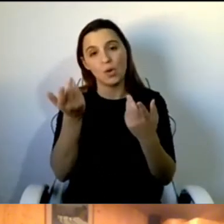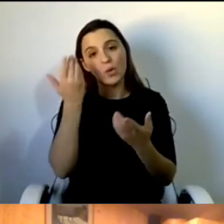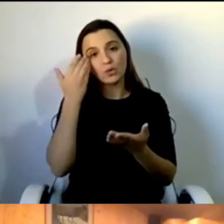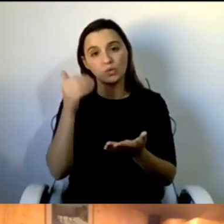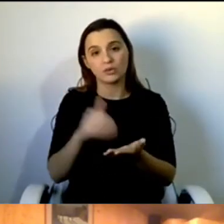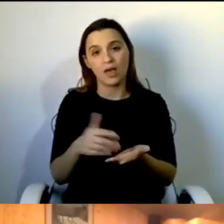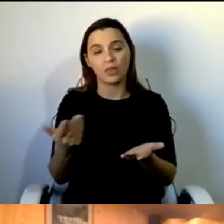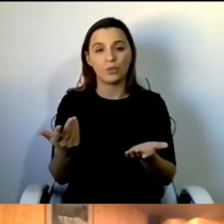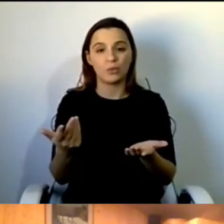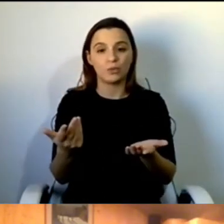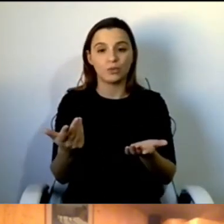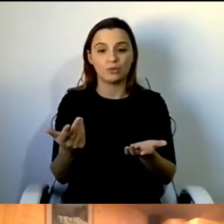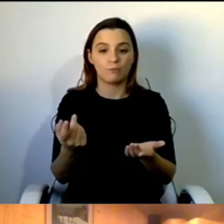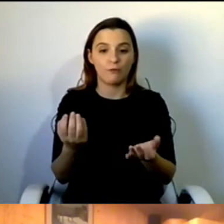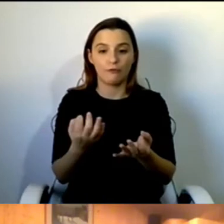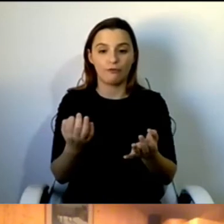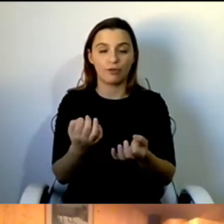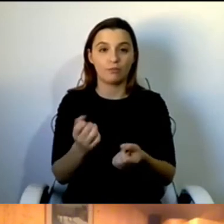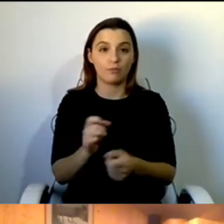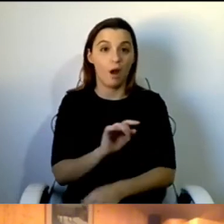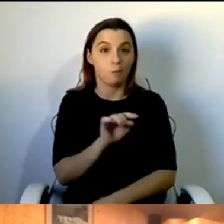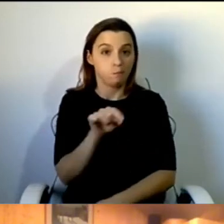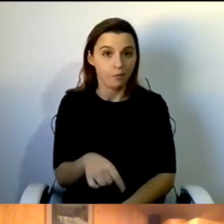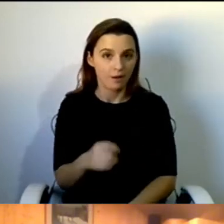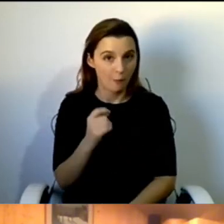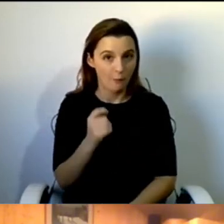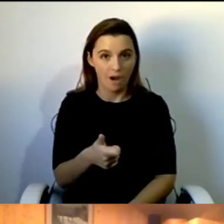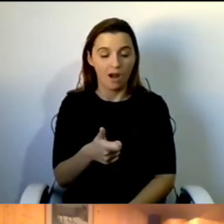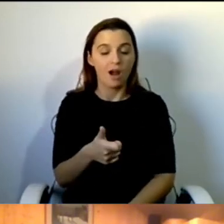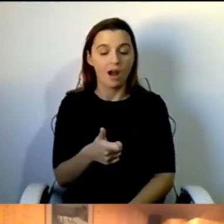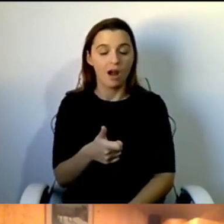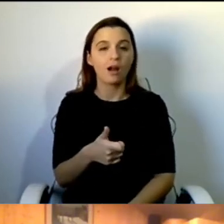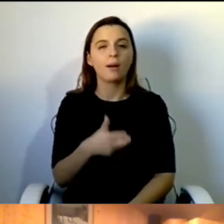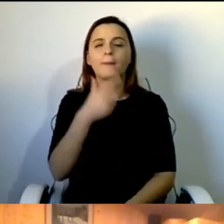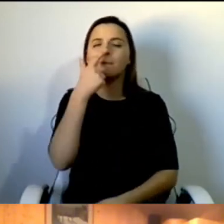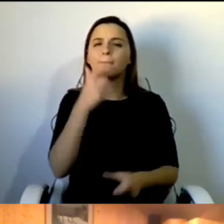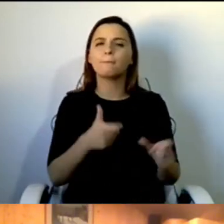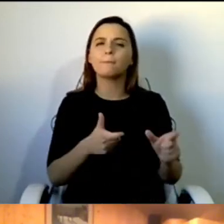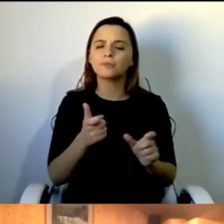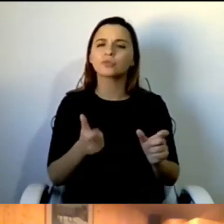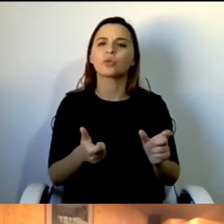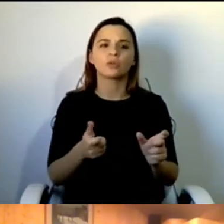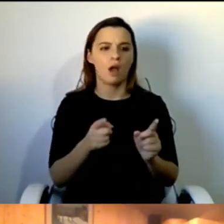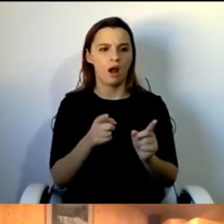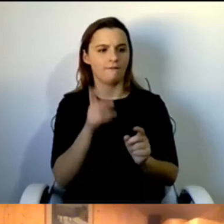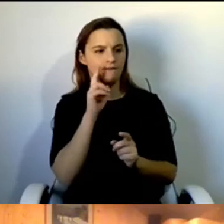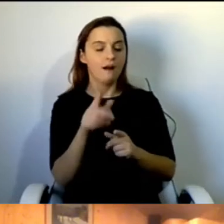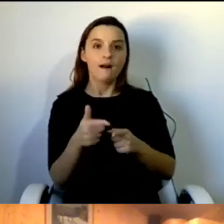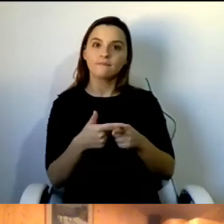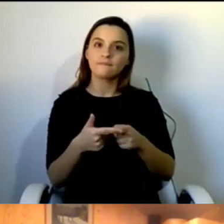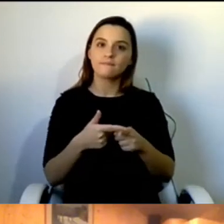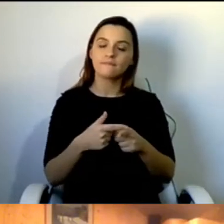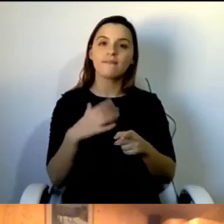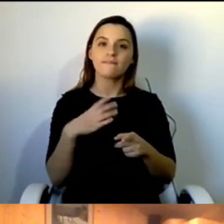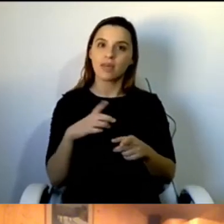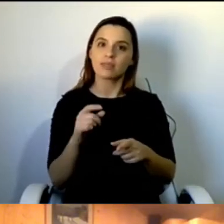it and stuff like that. So after 2 years, it was supposed to be a 3 year project. After 2 years,